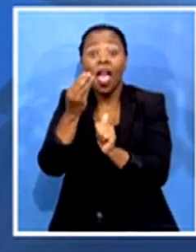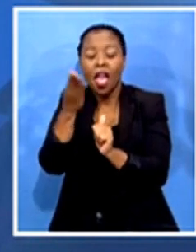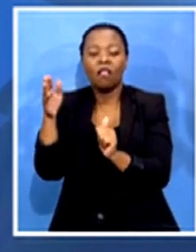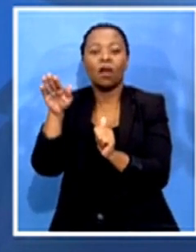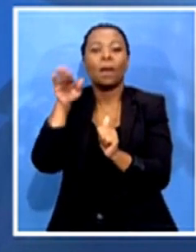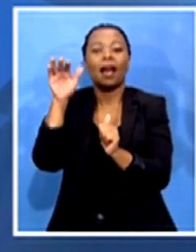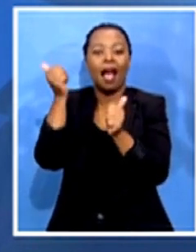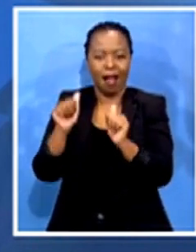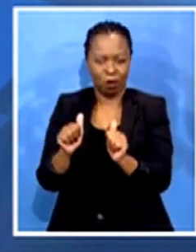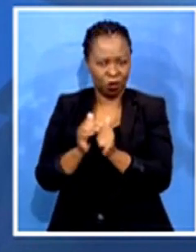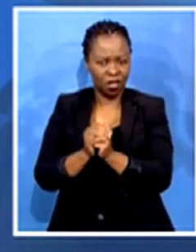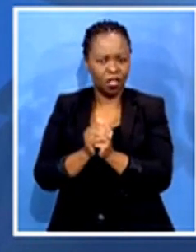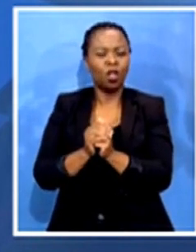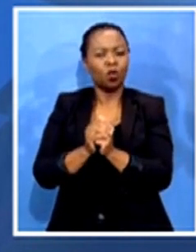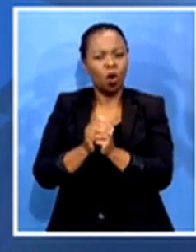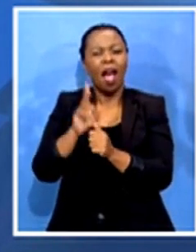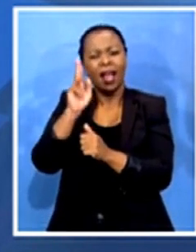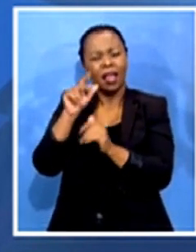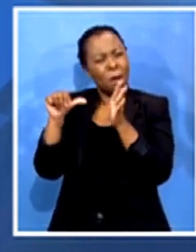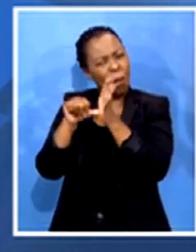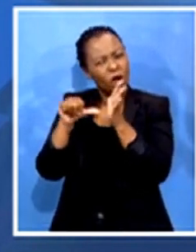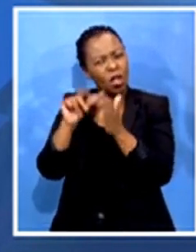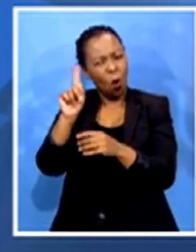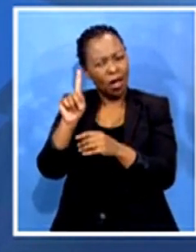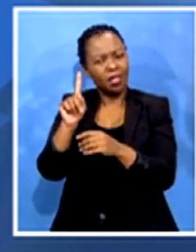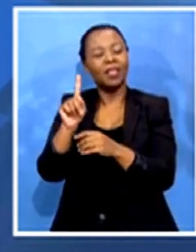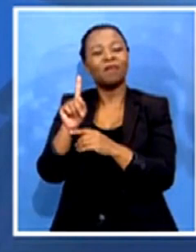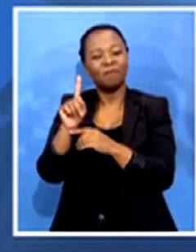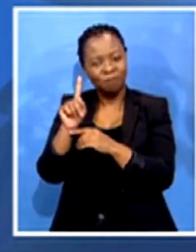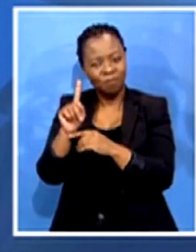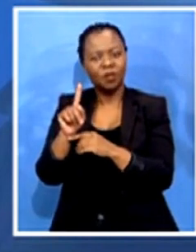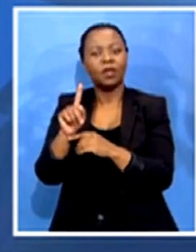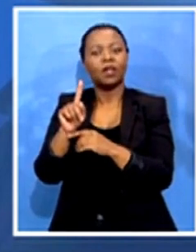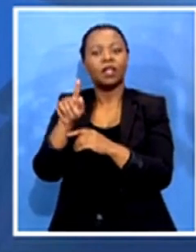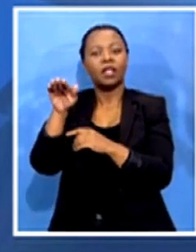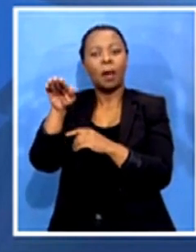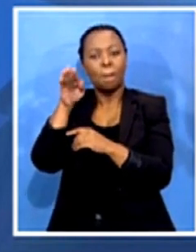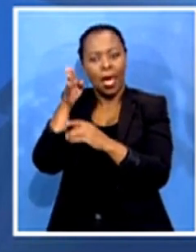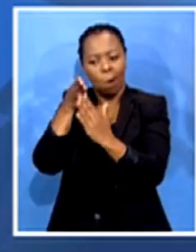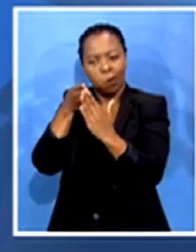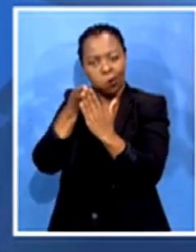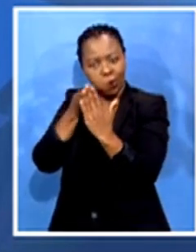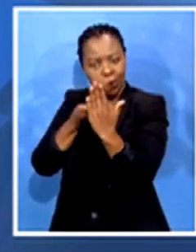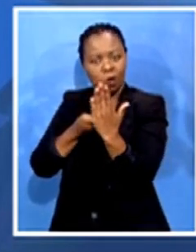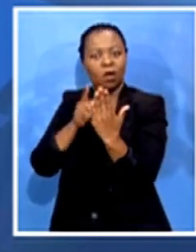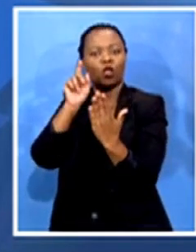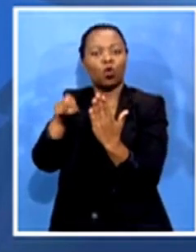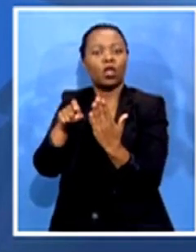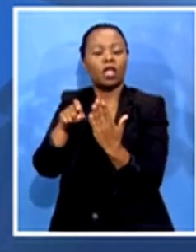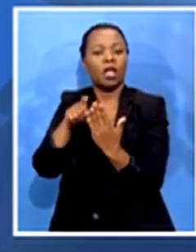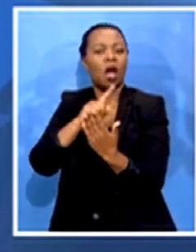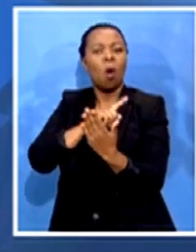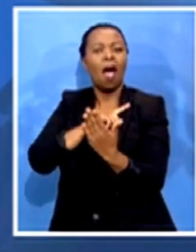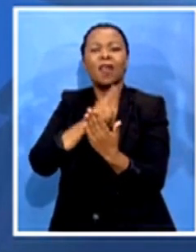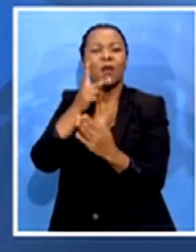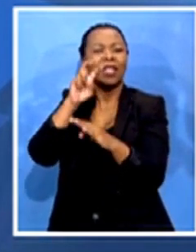to make sure that they are banked in one way or the other, so that they don't have to be queuing for them to access their money. The